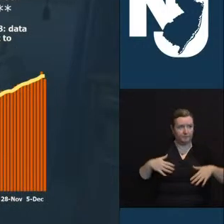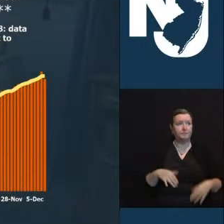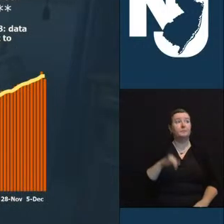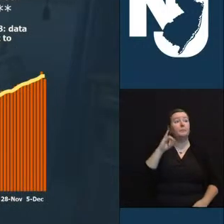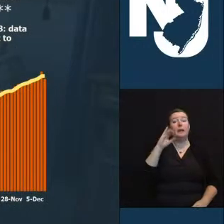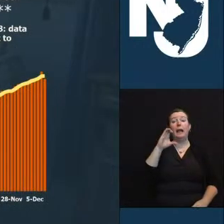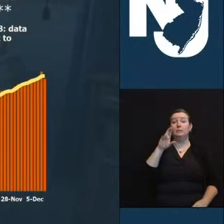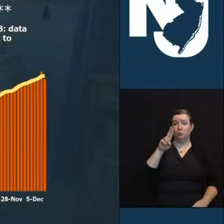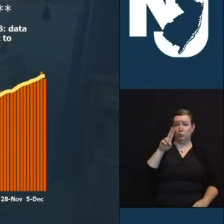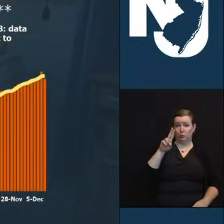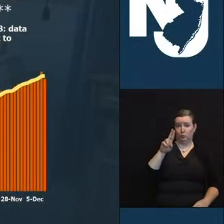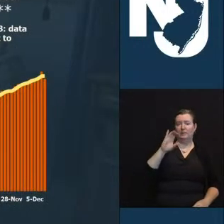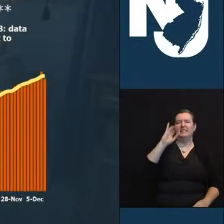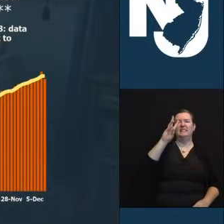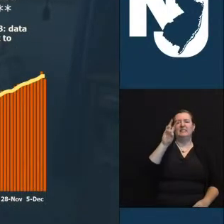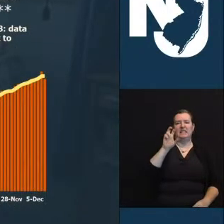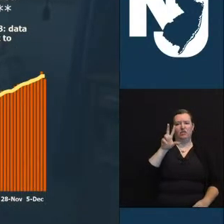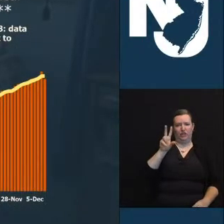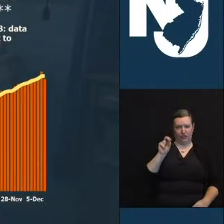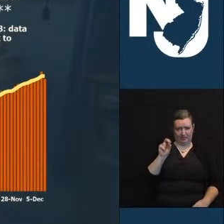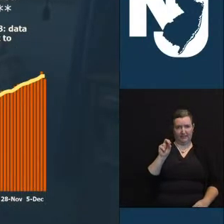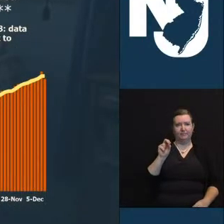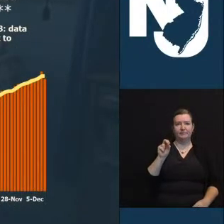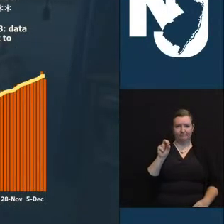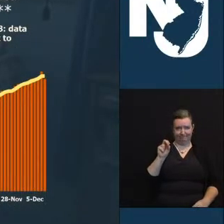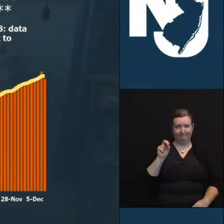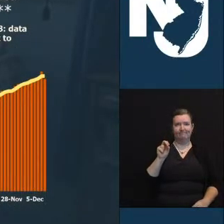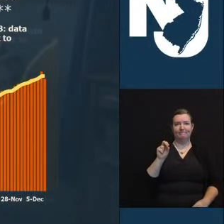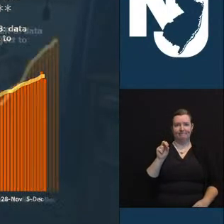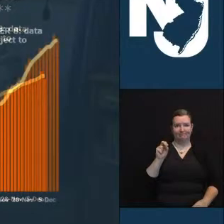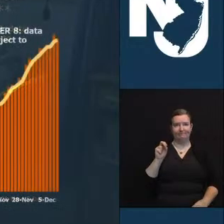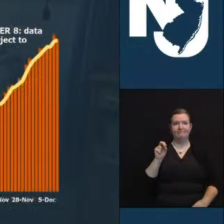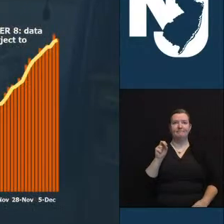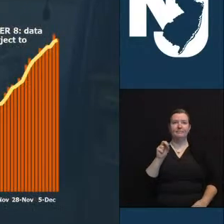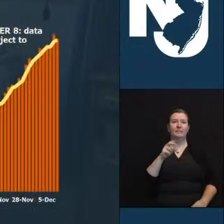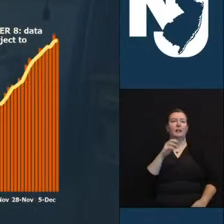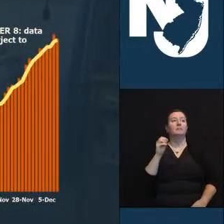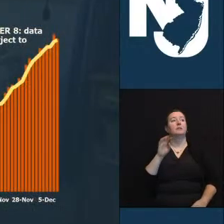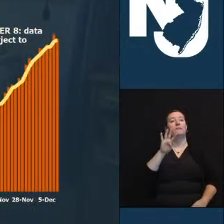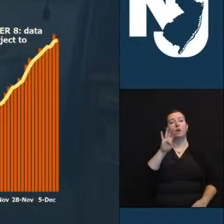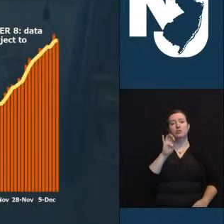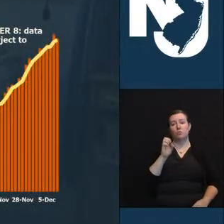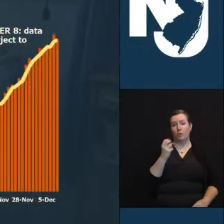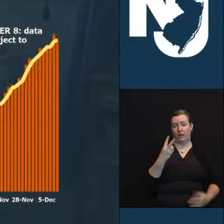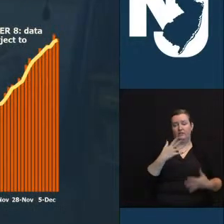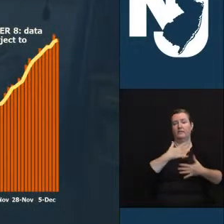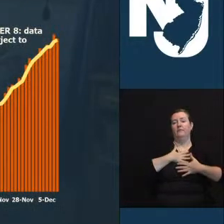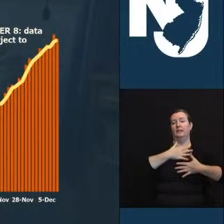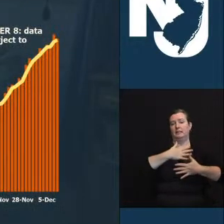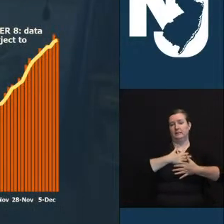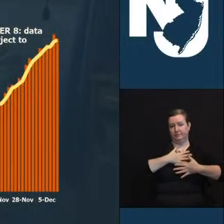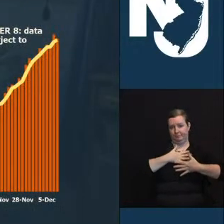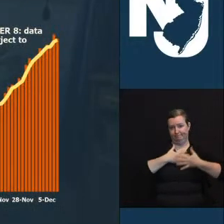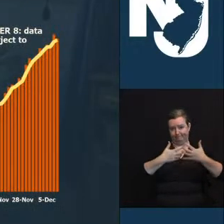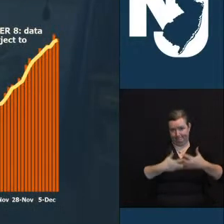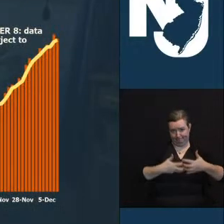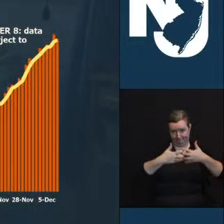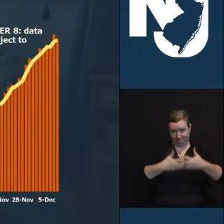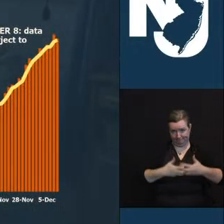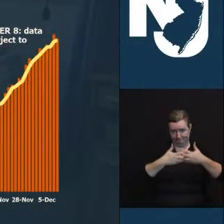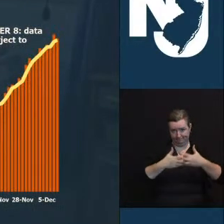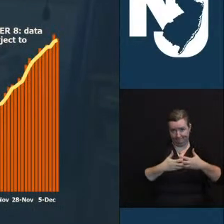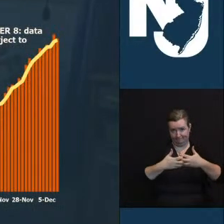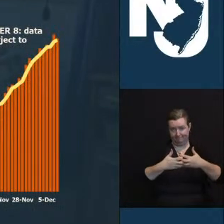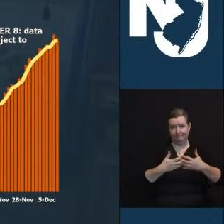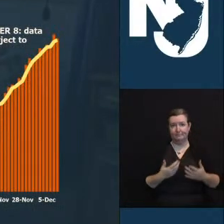our intensive care units counted 630 patients, and 412 of them were requiring a